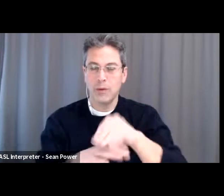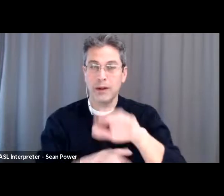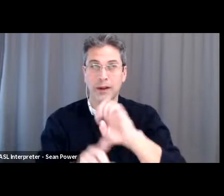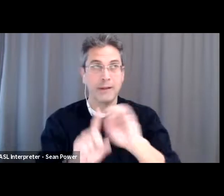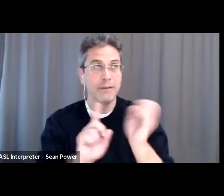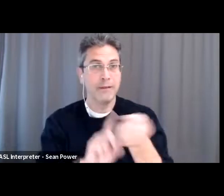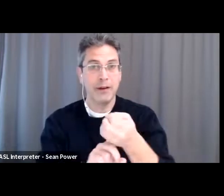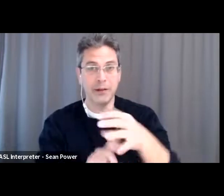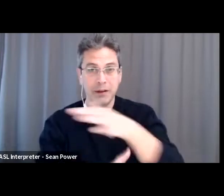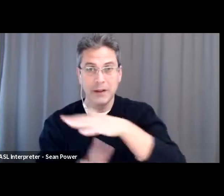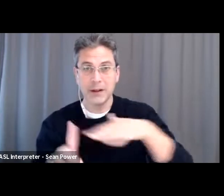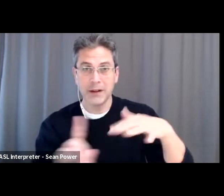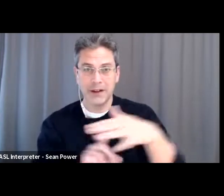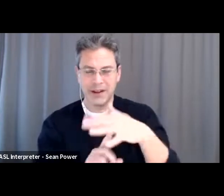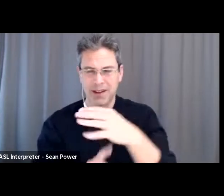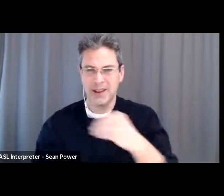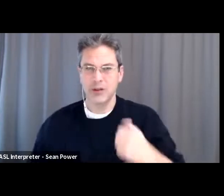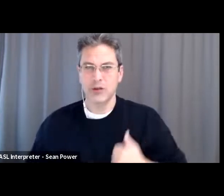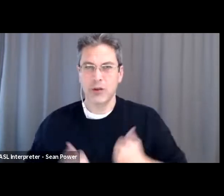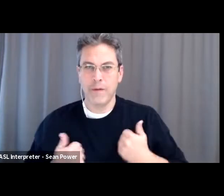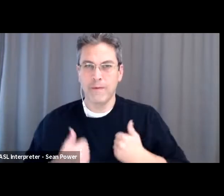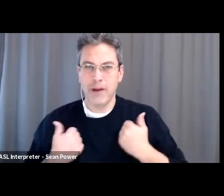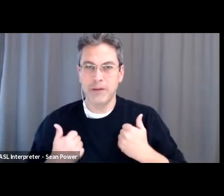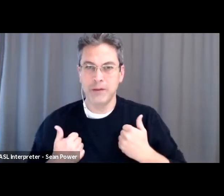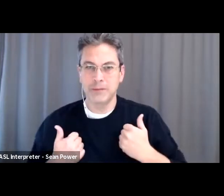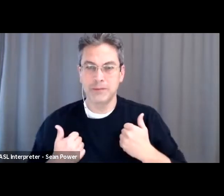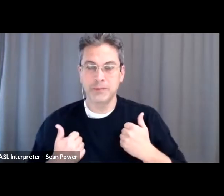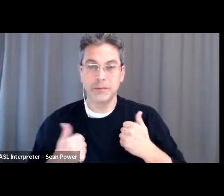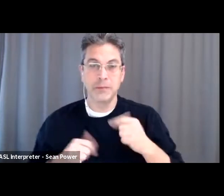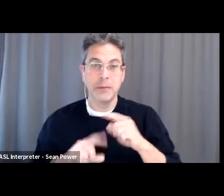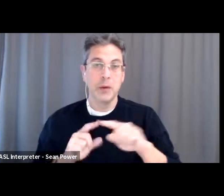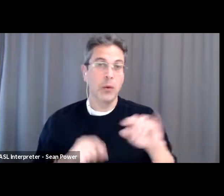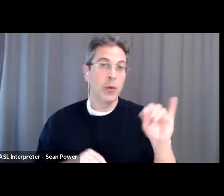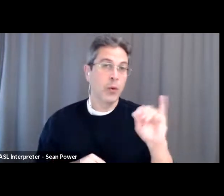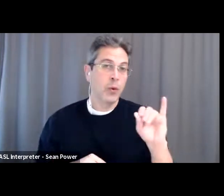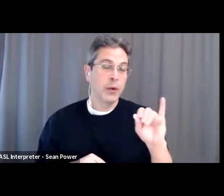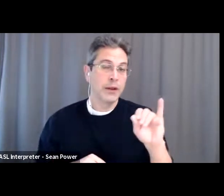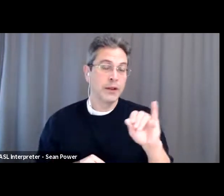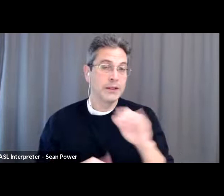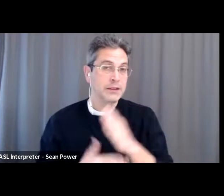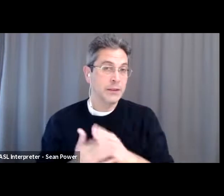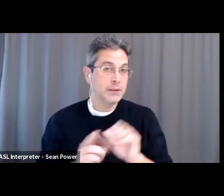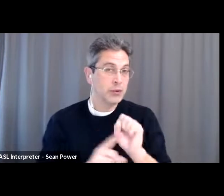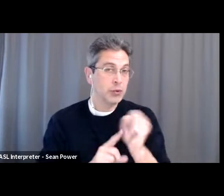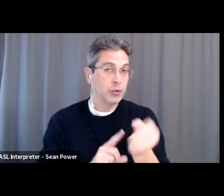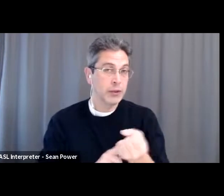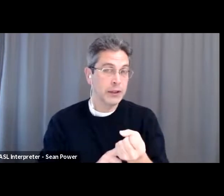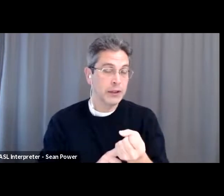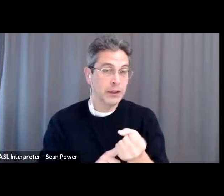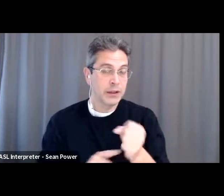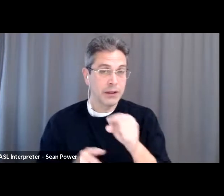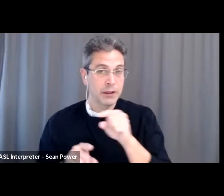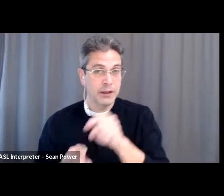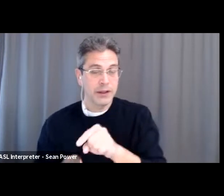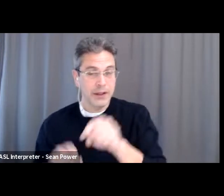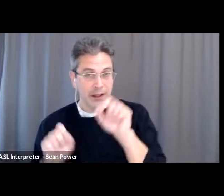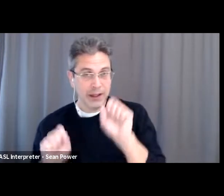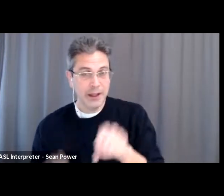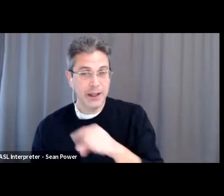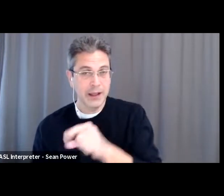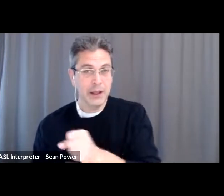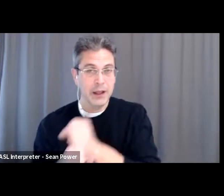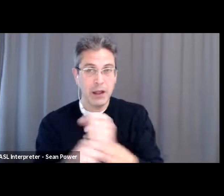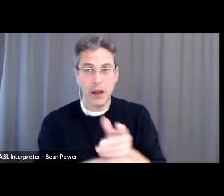survival. However, under specific circumstances, some microorganisms have the capacity to make us